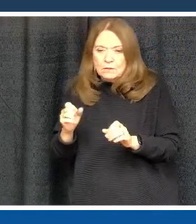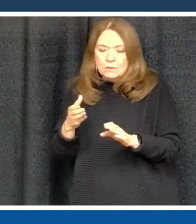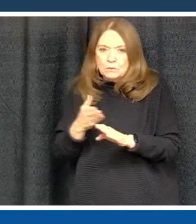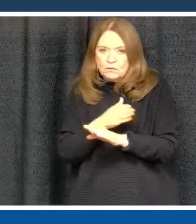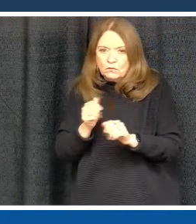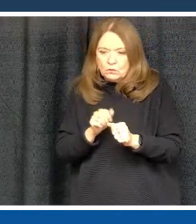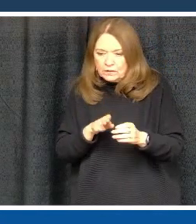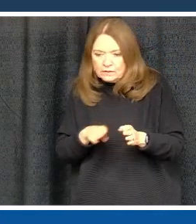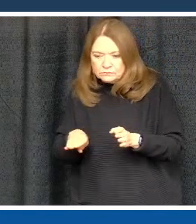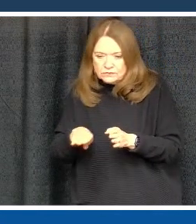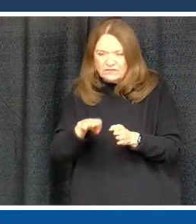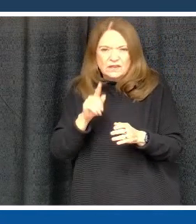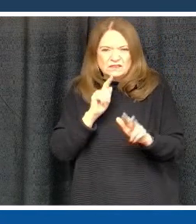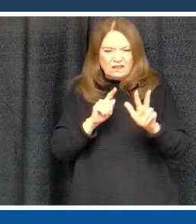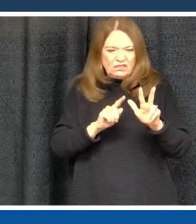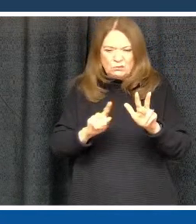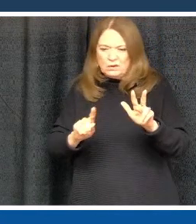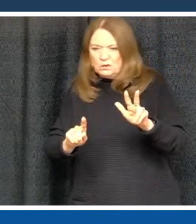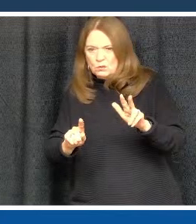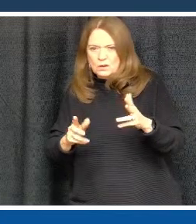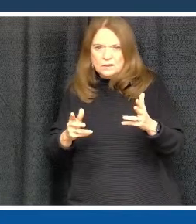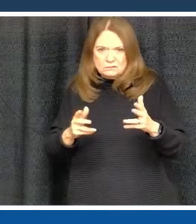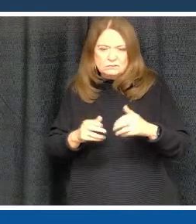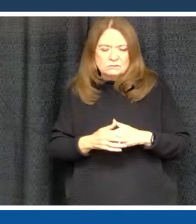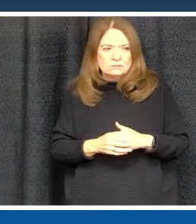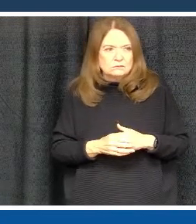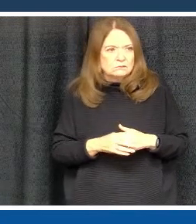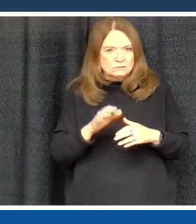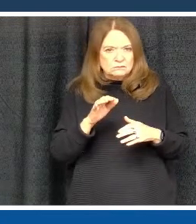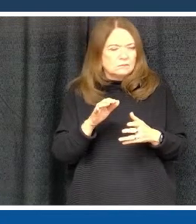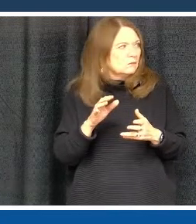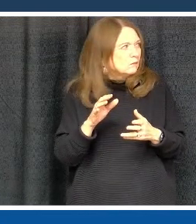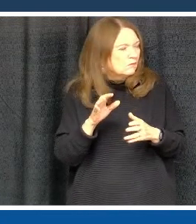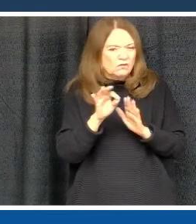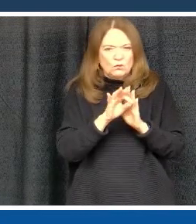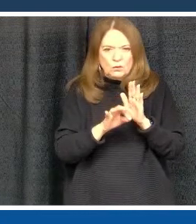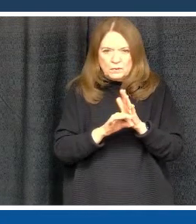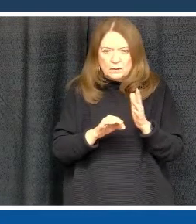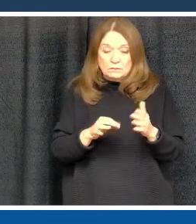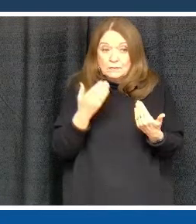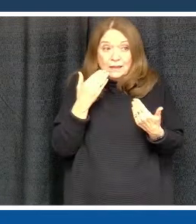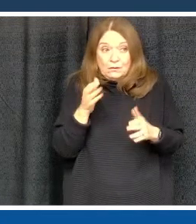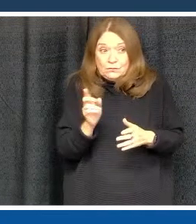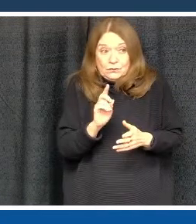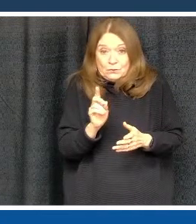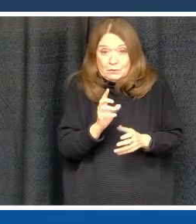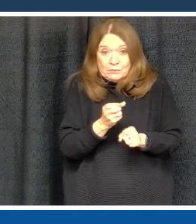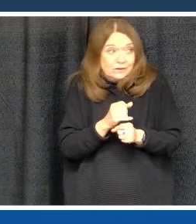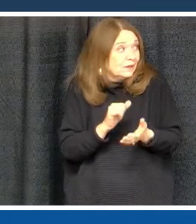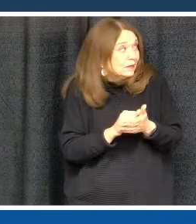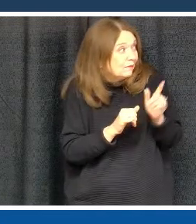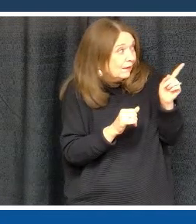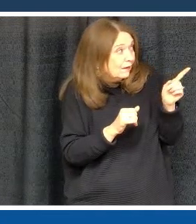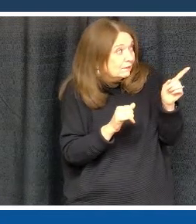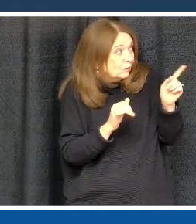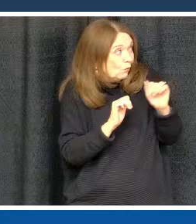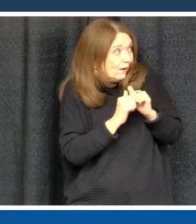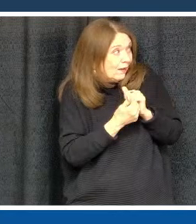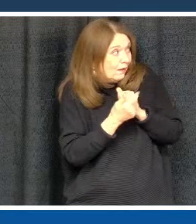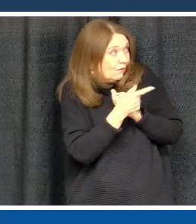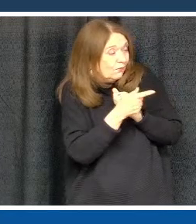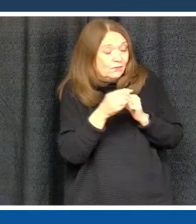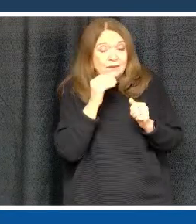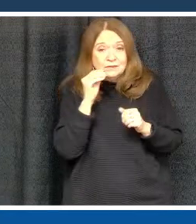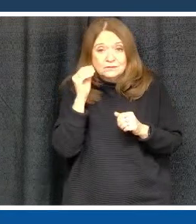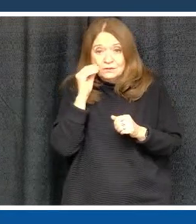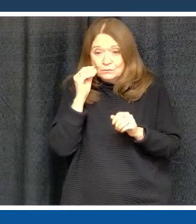of 3-to-1 or even less. I don't know that we're ever going to get that on that image there in the bottom right. These homes are practically